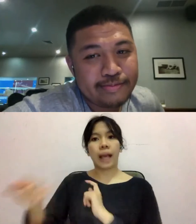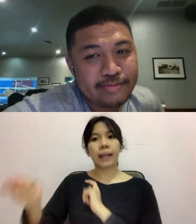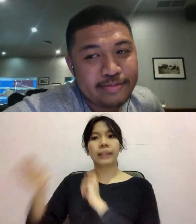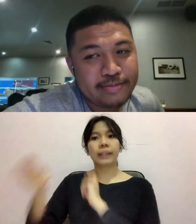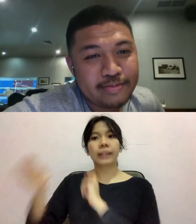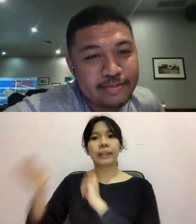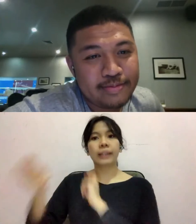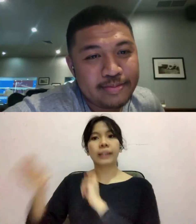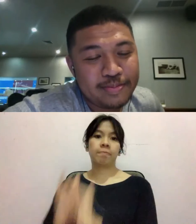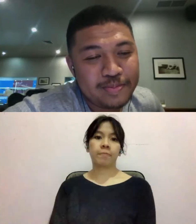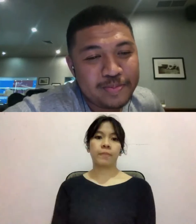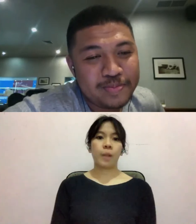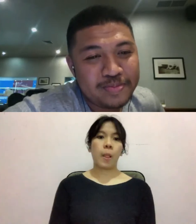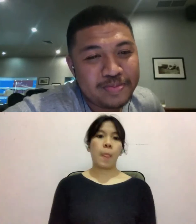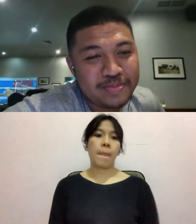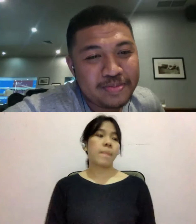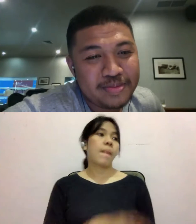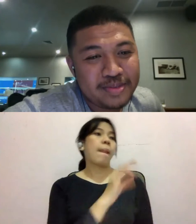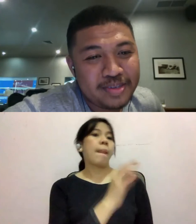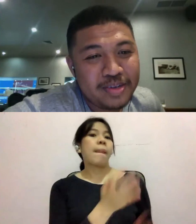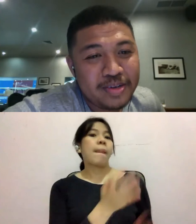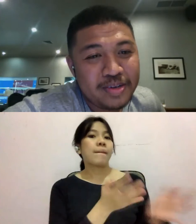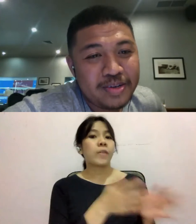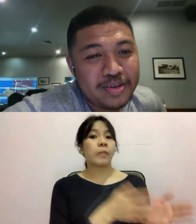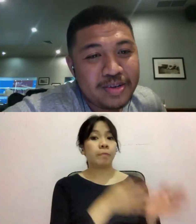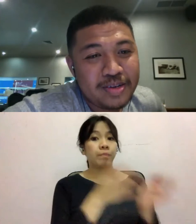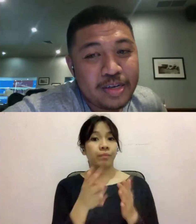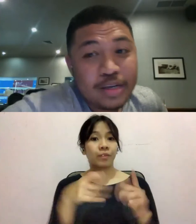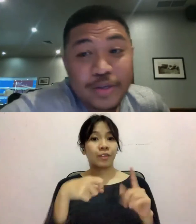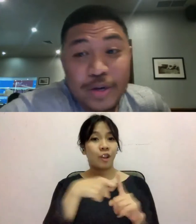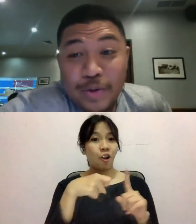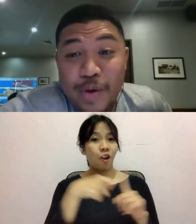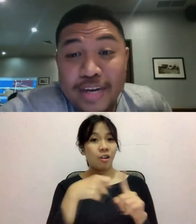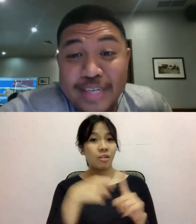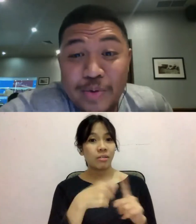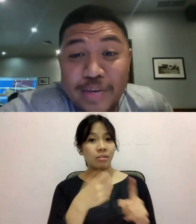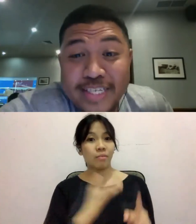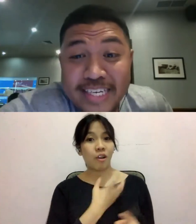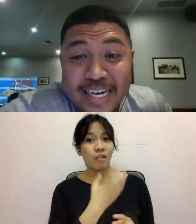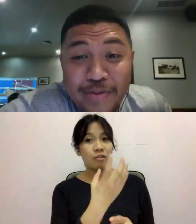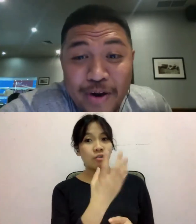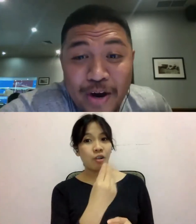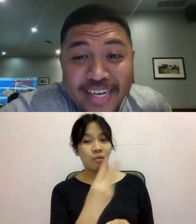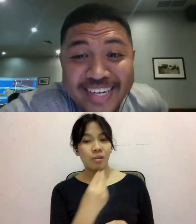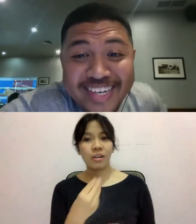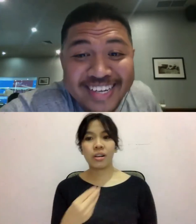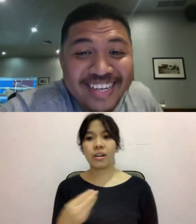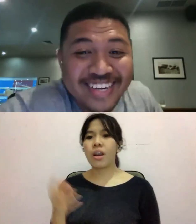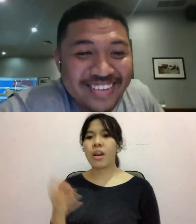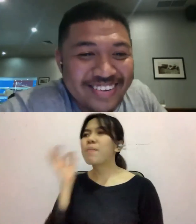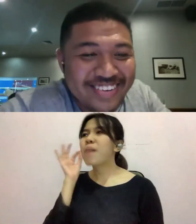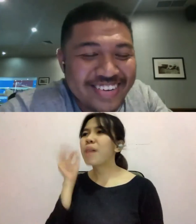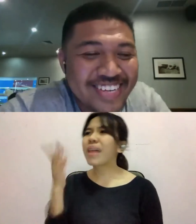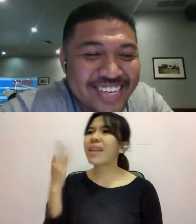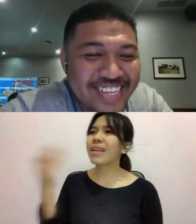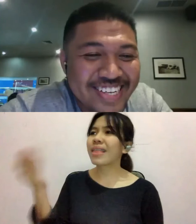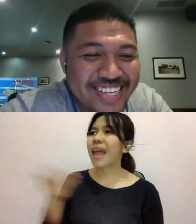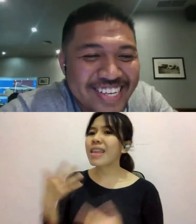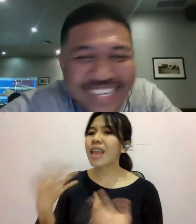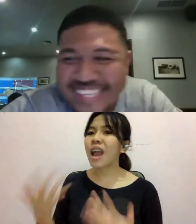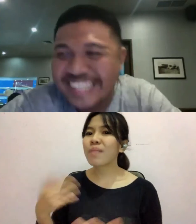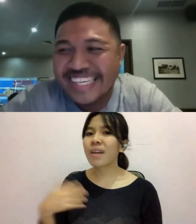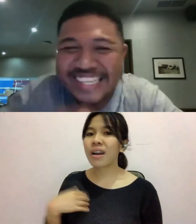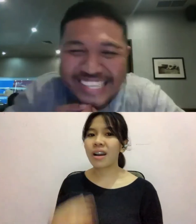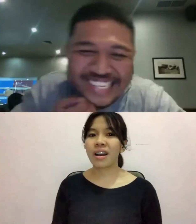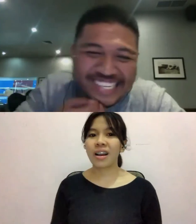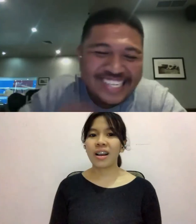Yeah. Khozy, do you want to add something before I move on to the next question? Sorry, what is the question again? I forgot. Oh, yeah, it's